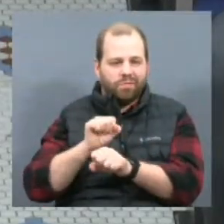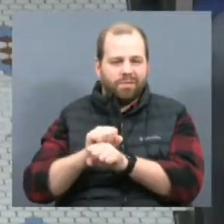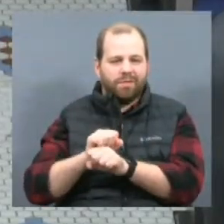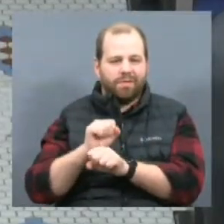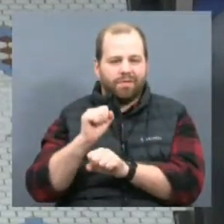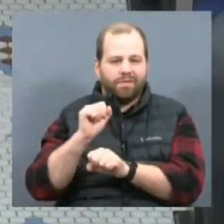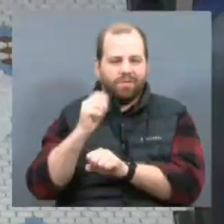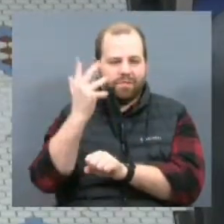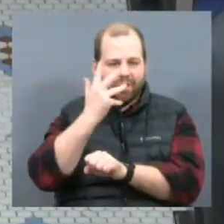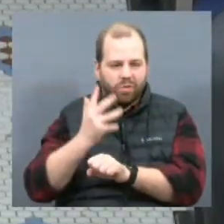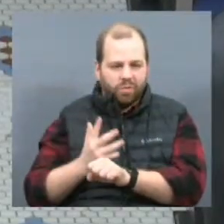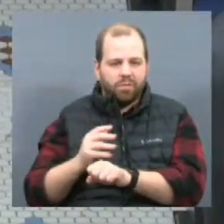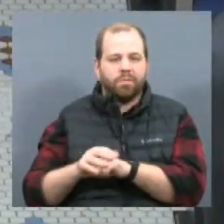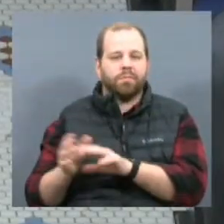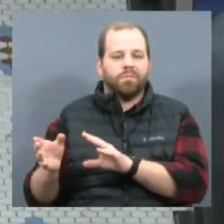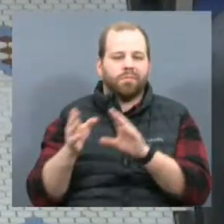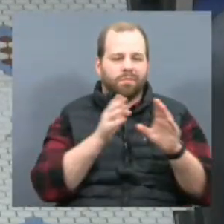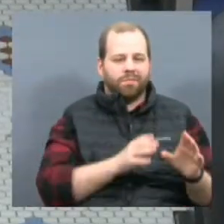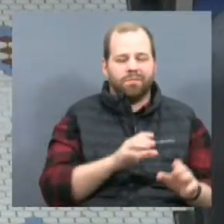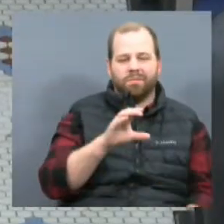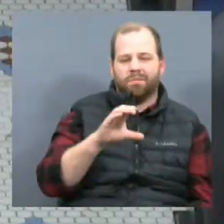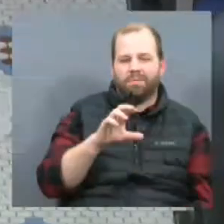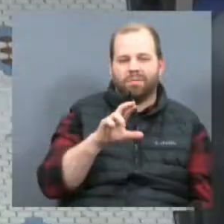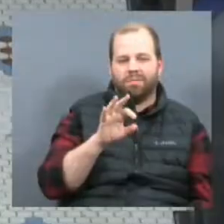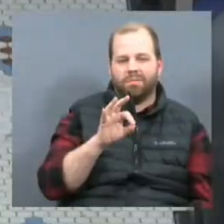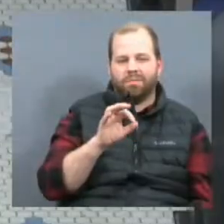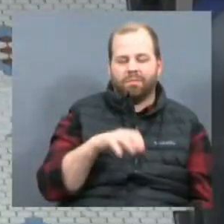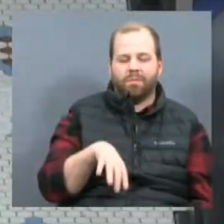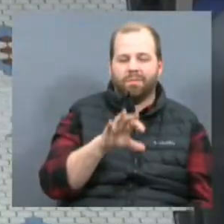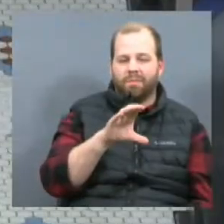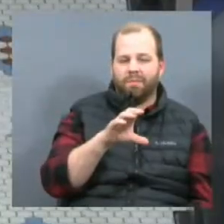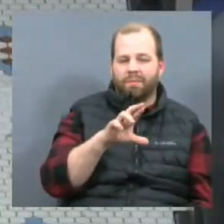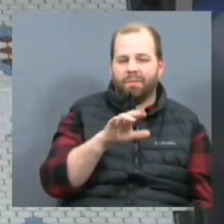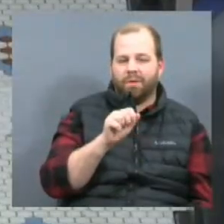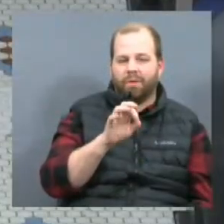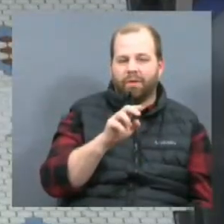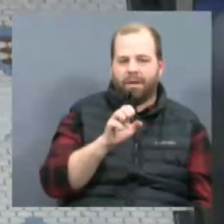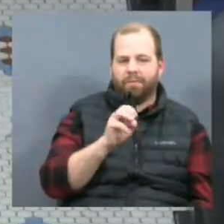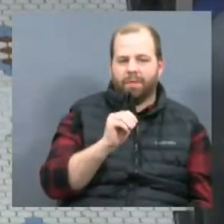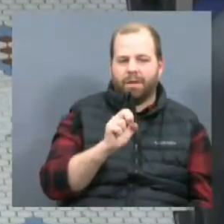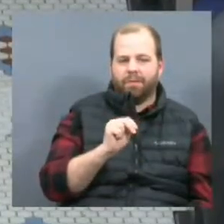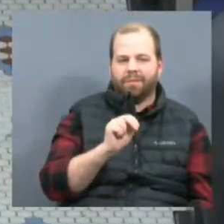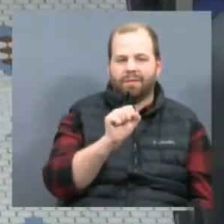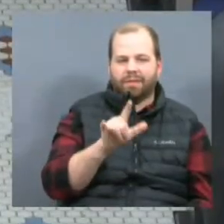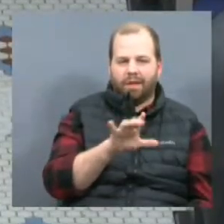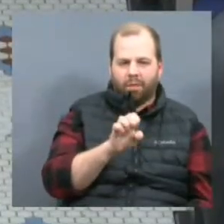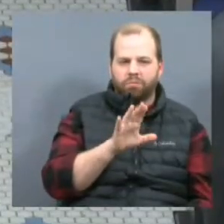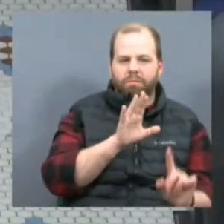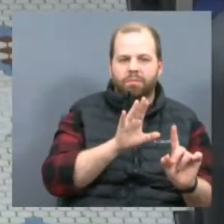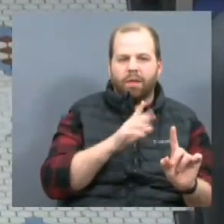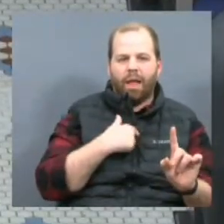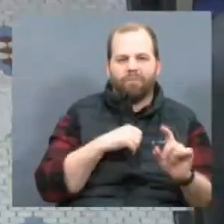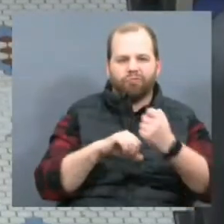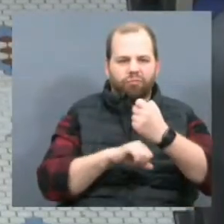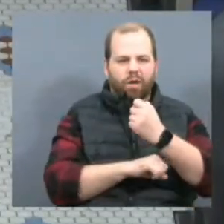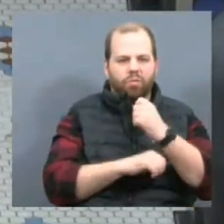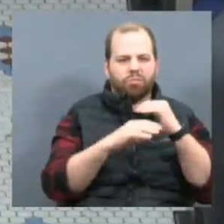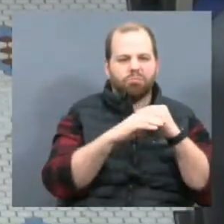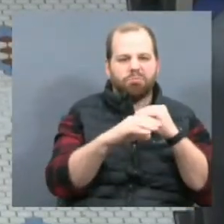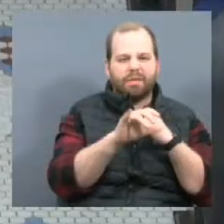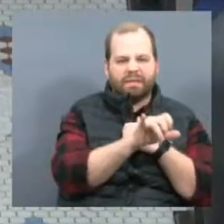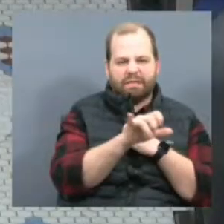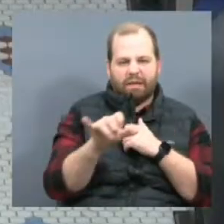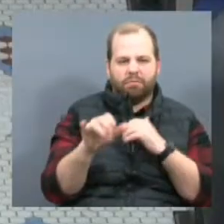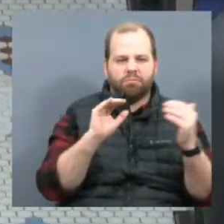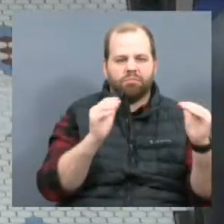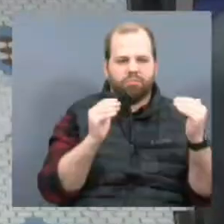a craftsman-style residence at 1016 North Harrison, demonstrates similar structural soundness based on